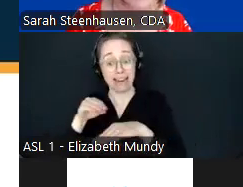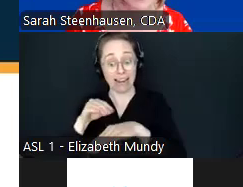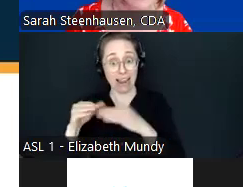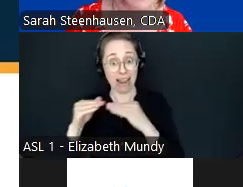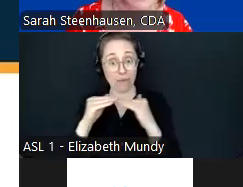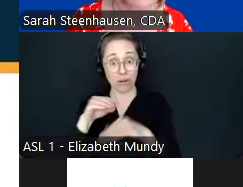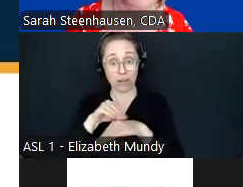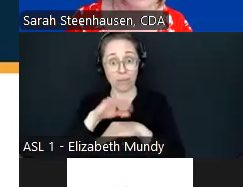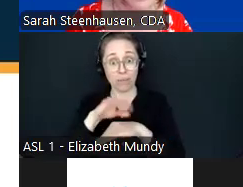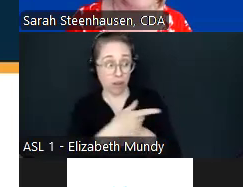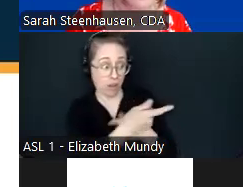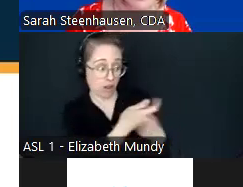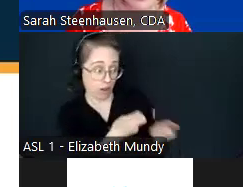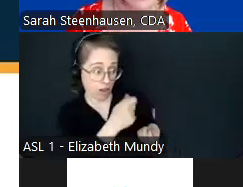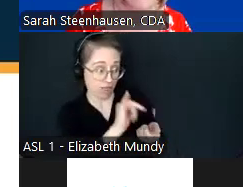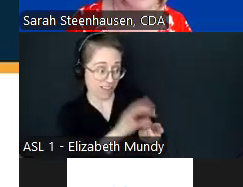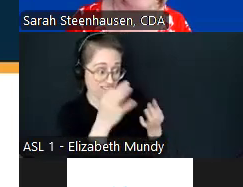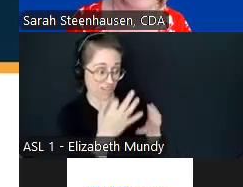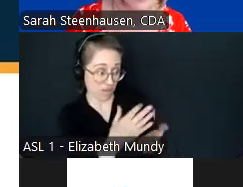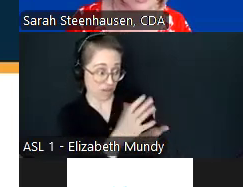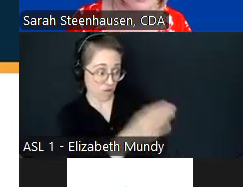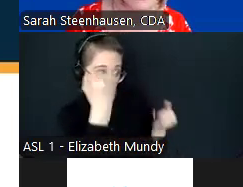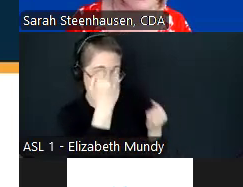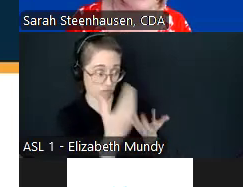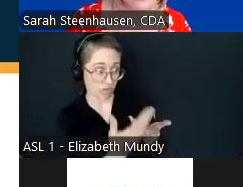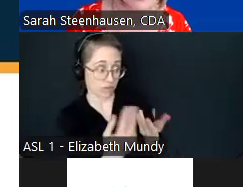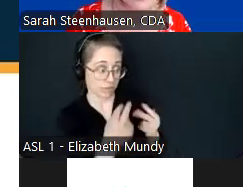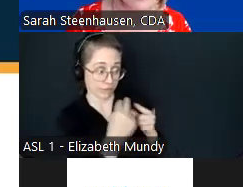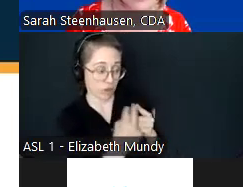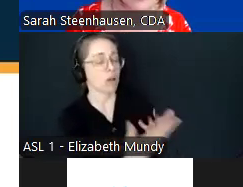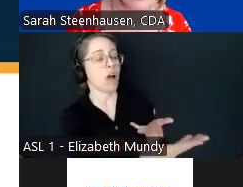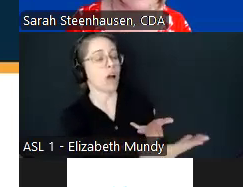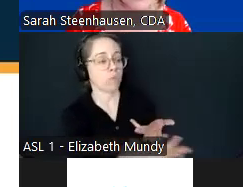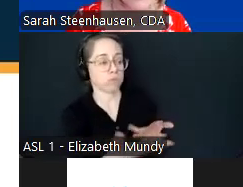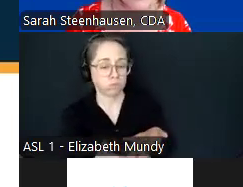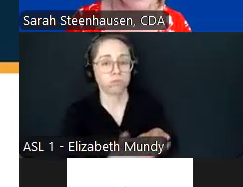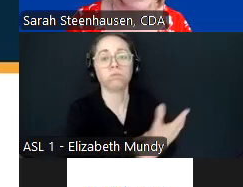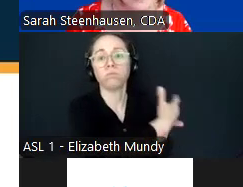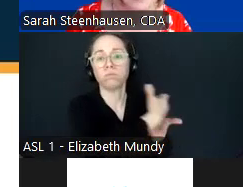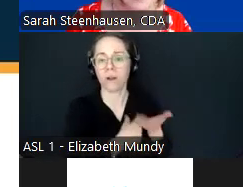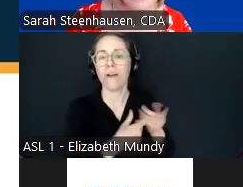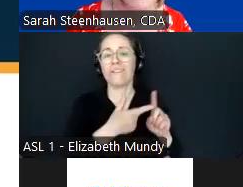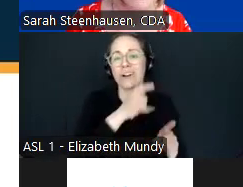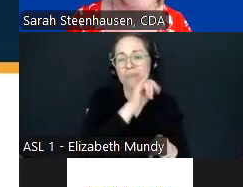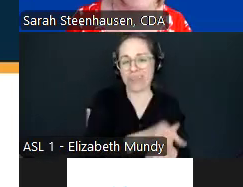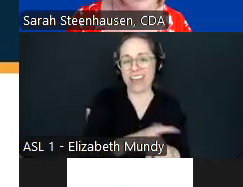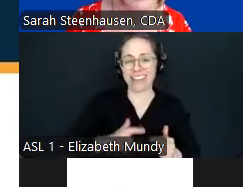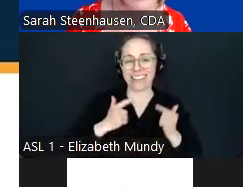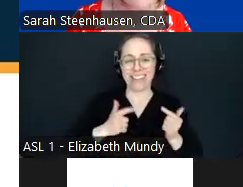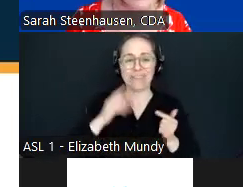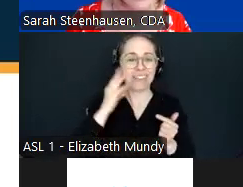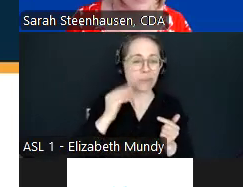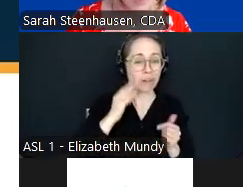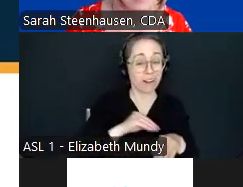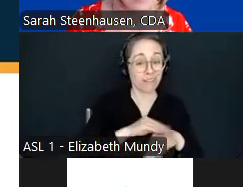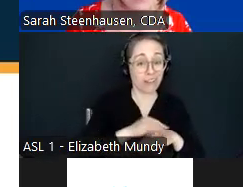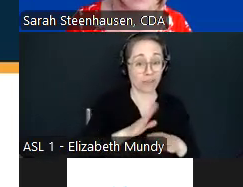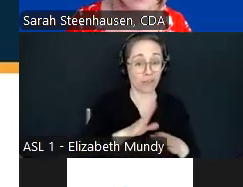the feedback through the conversations that they've structured with the Lived Experience Advisory Board. And they would then funnel kind